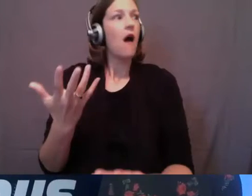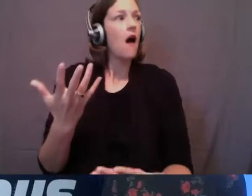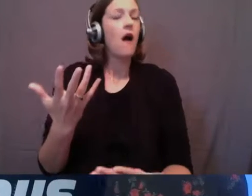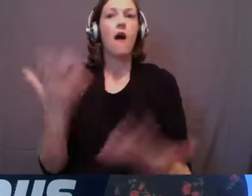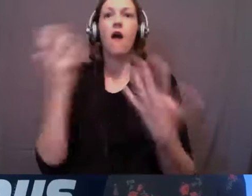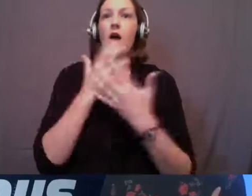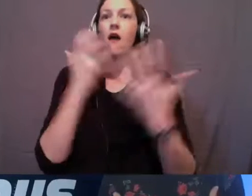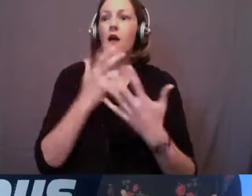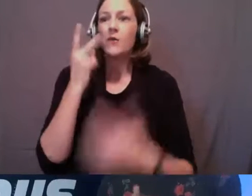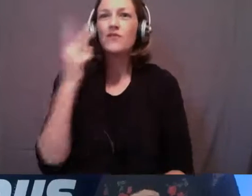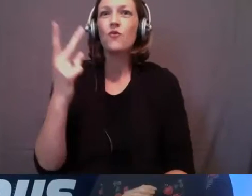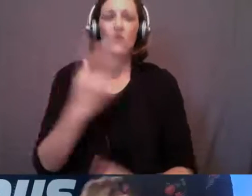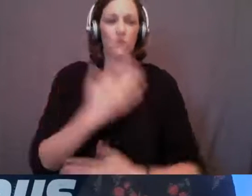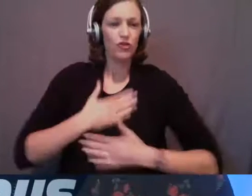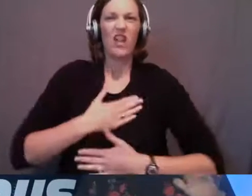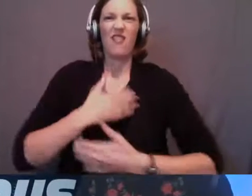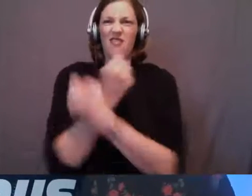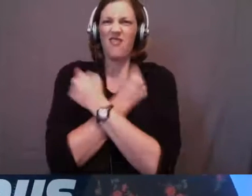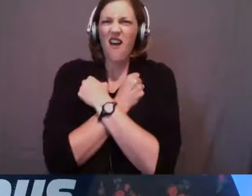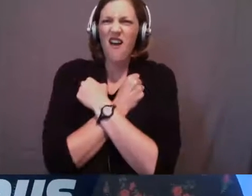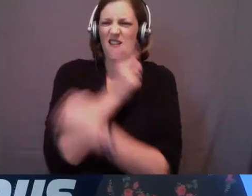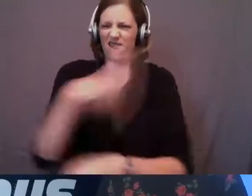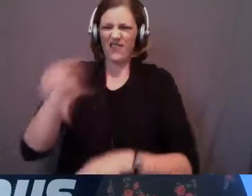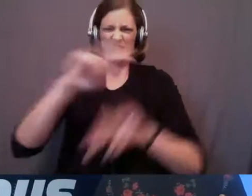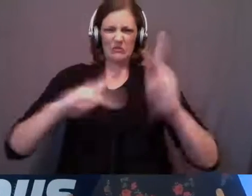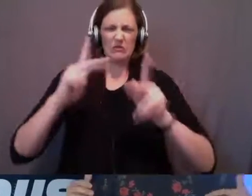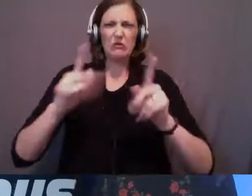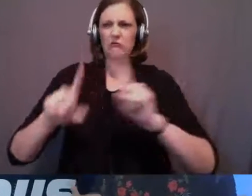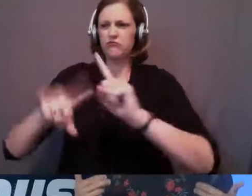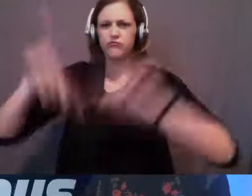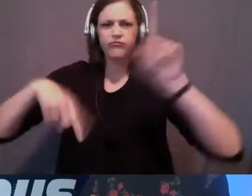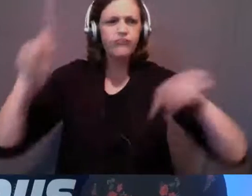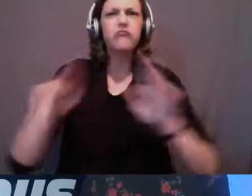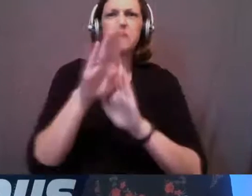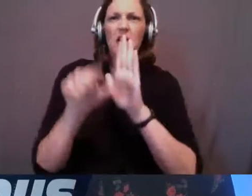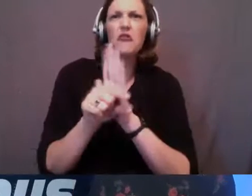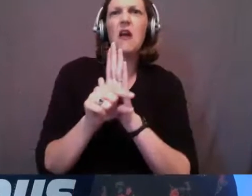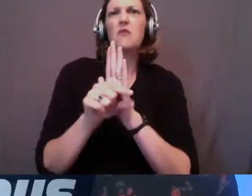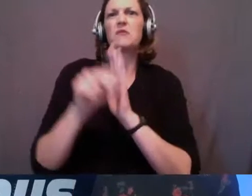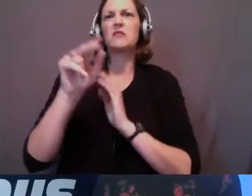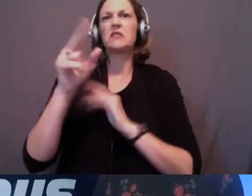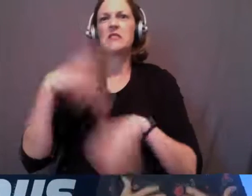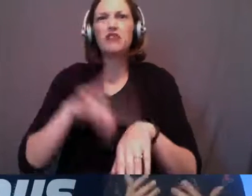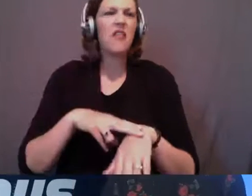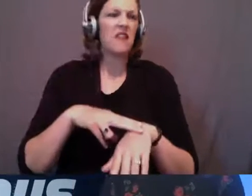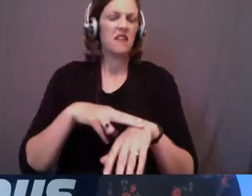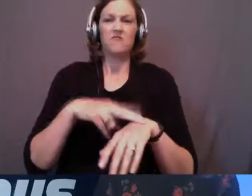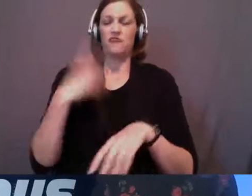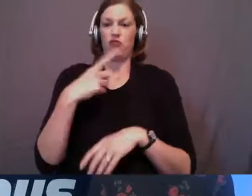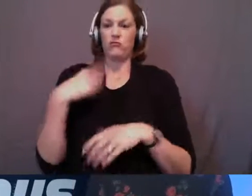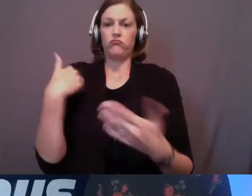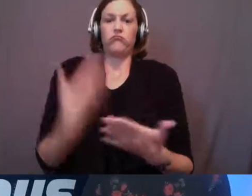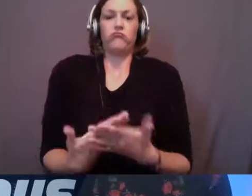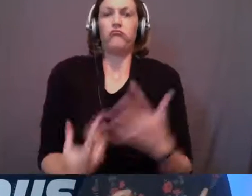love this community of people from all different backgrounds and nationalities being encouraged to simply come as you are. And now, nearly 5